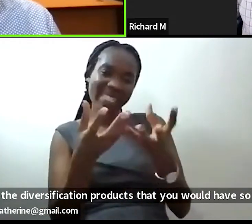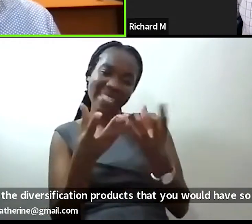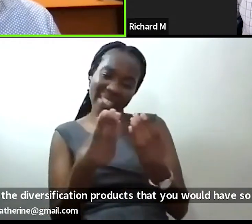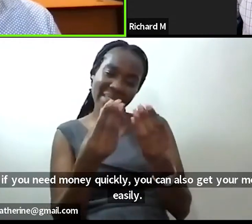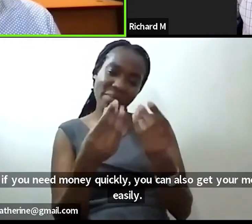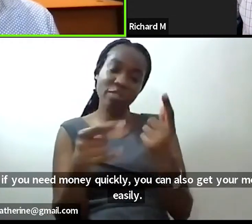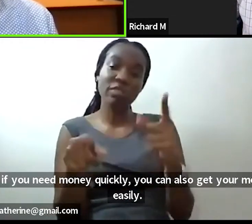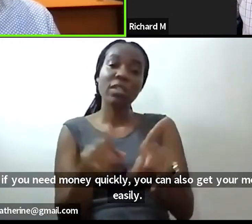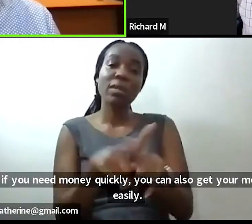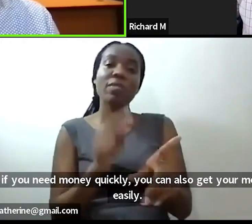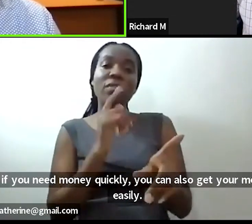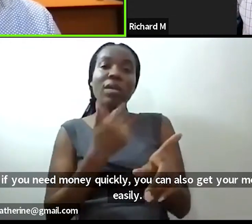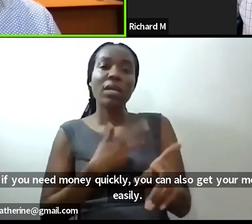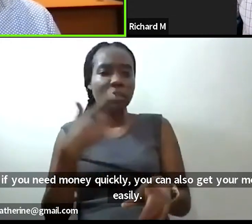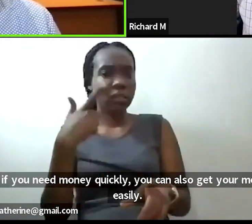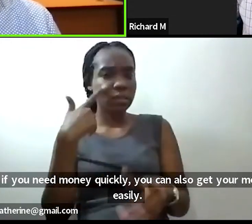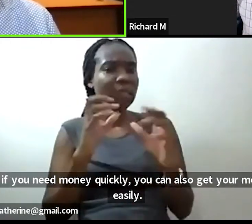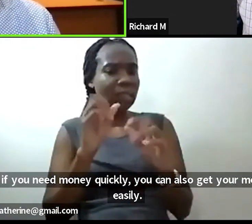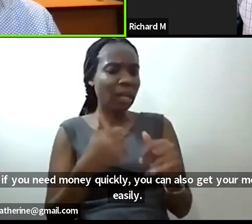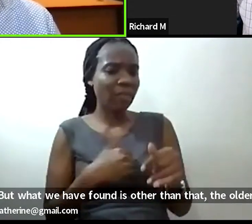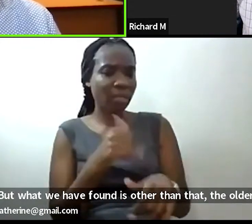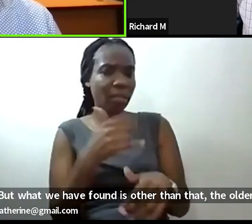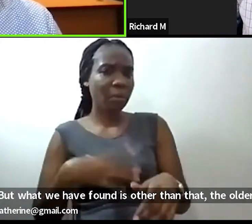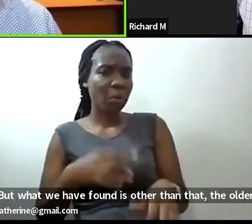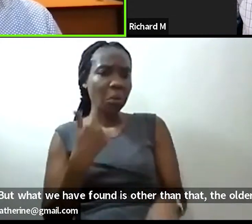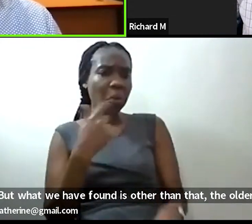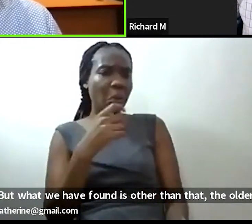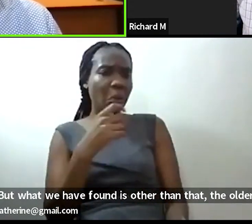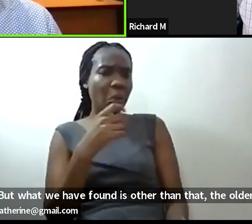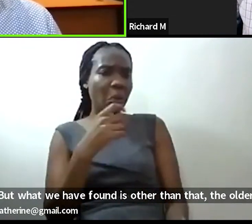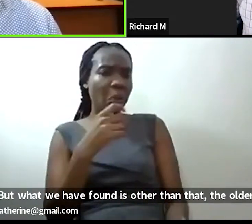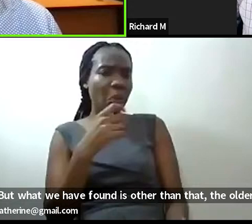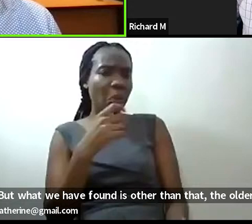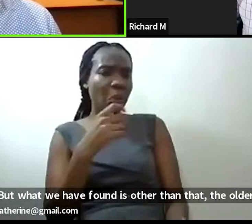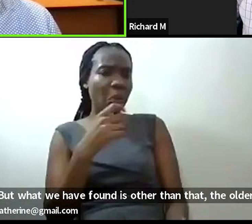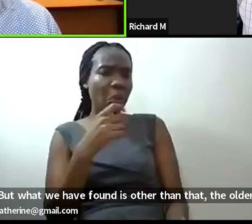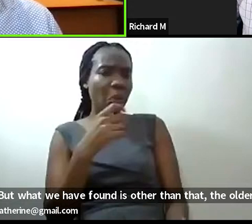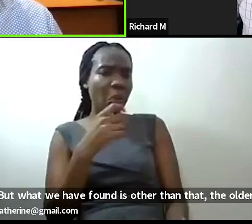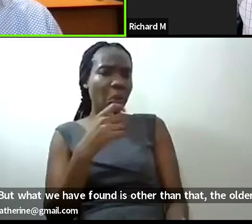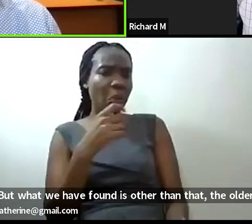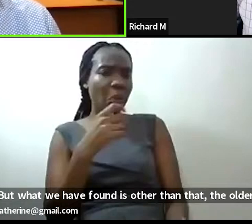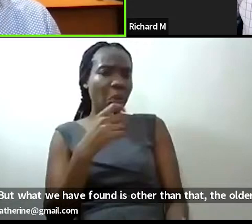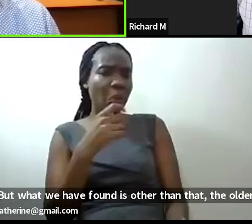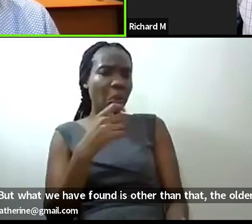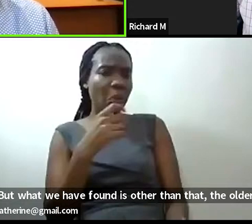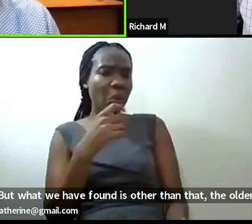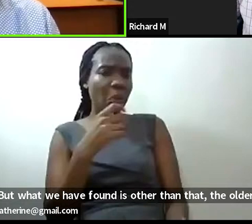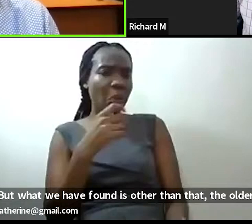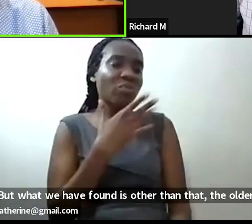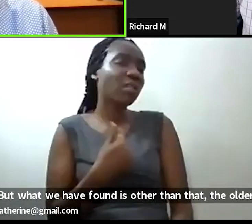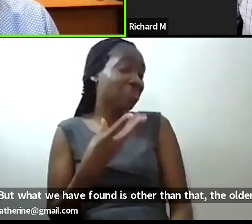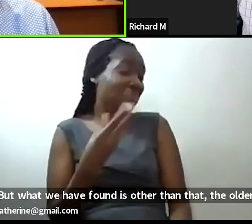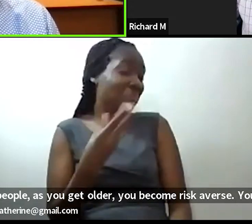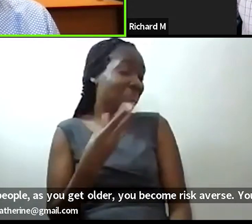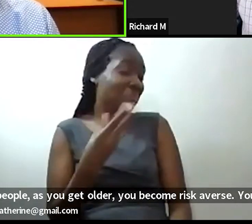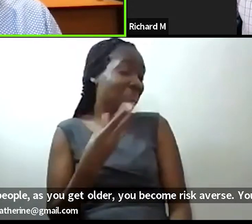found is, other than that, the older people, as you get older, you become risk averse, you don't want to risk your money, so they more than not